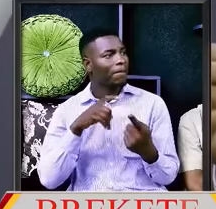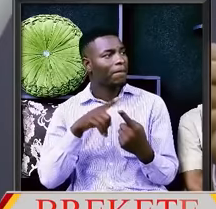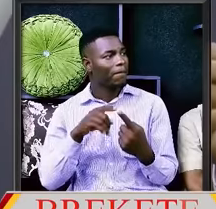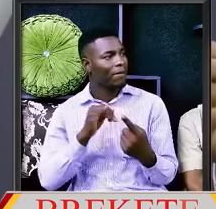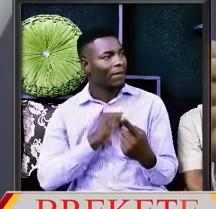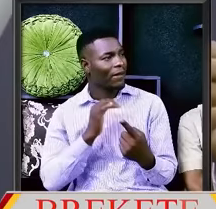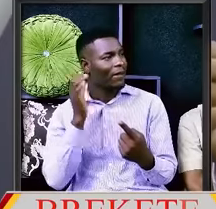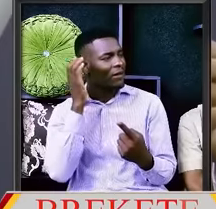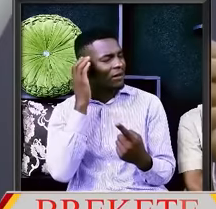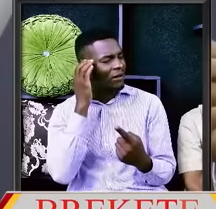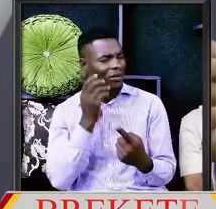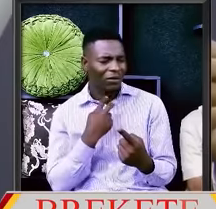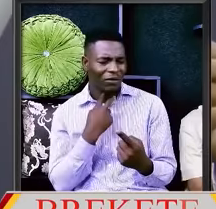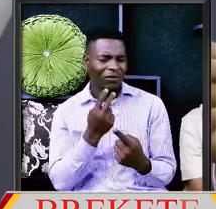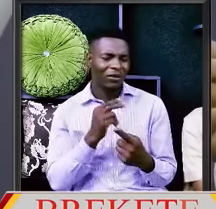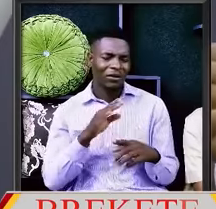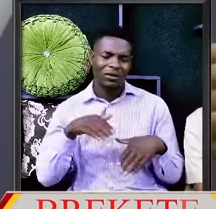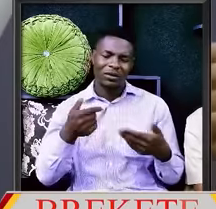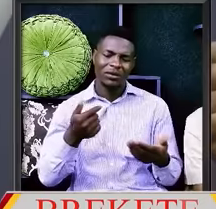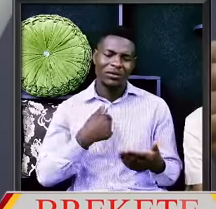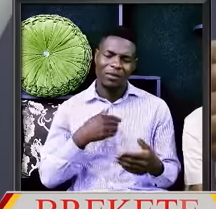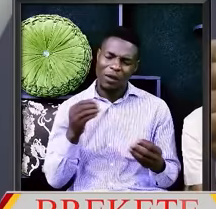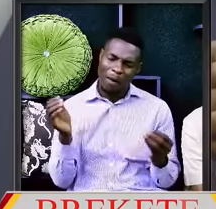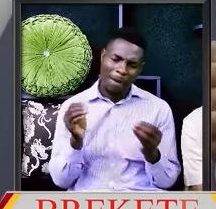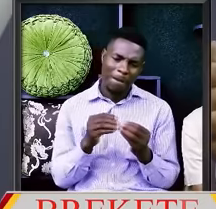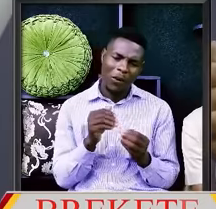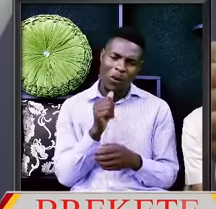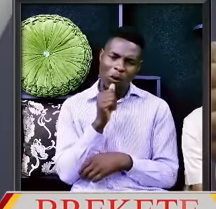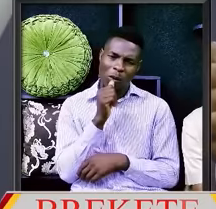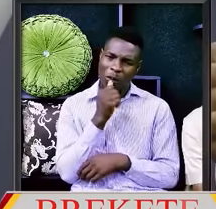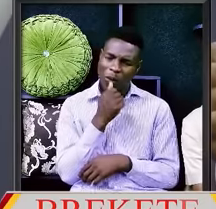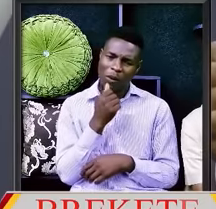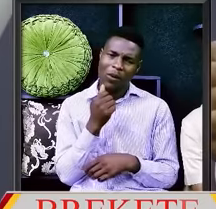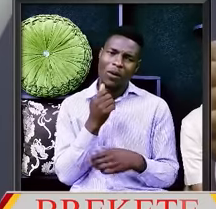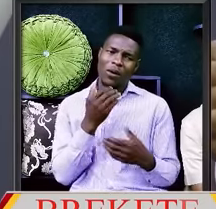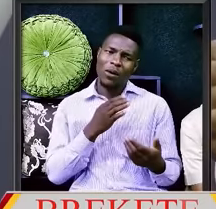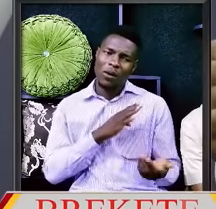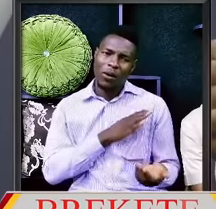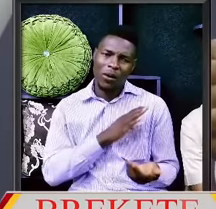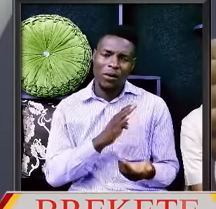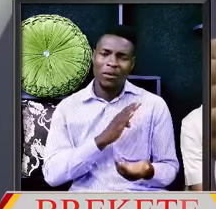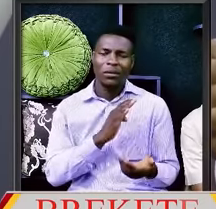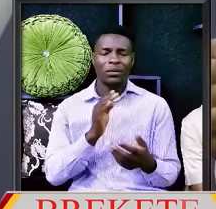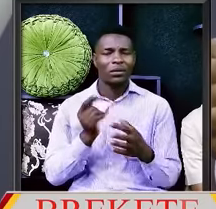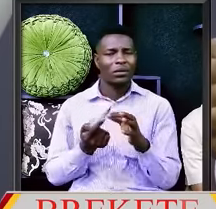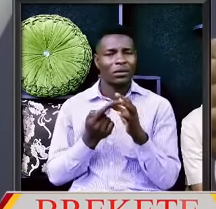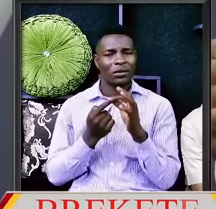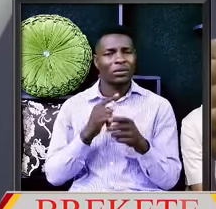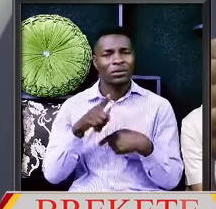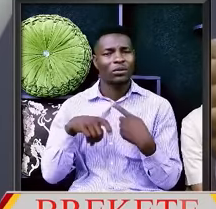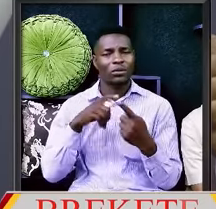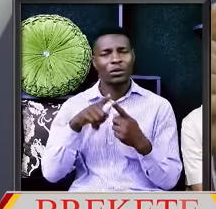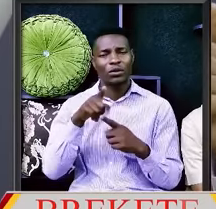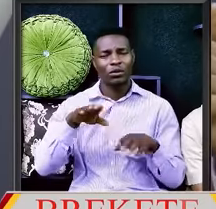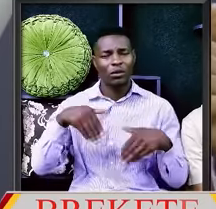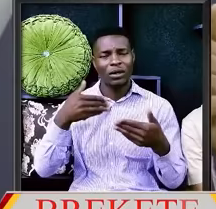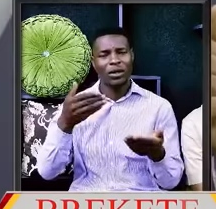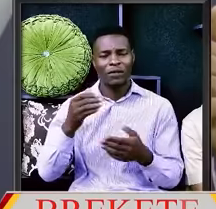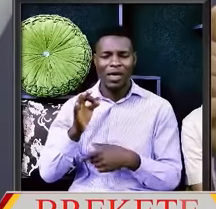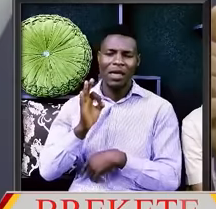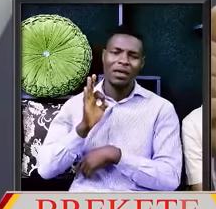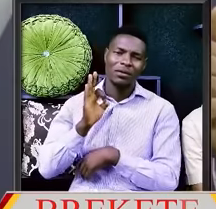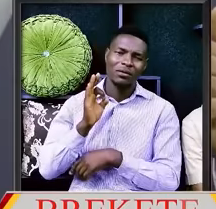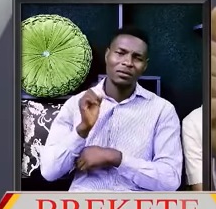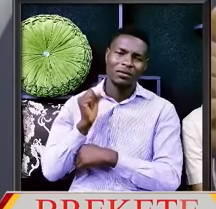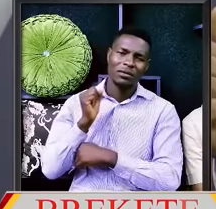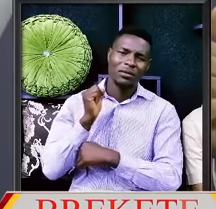voice, it gives me more experience. Mm. Especially when you give someone in the morning like this.